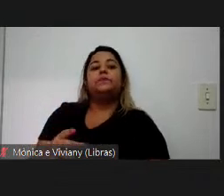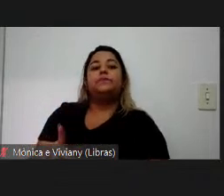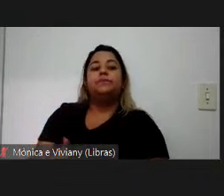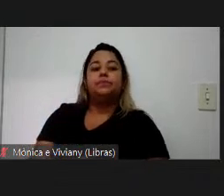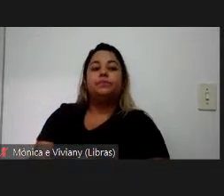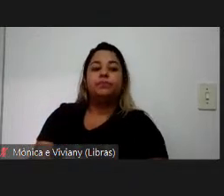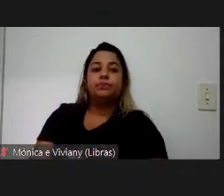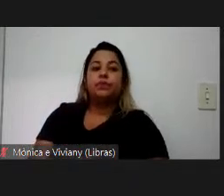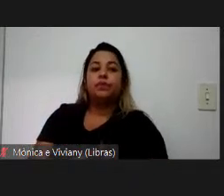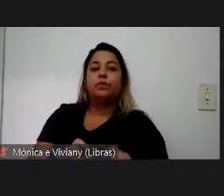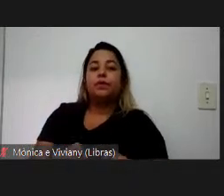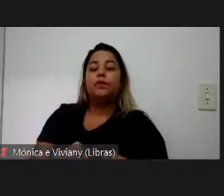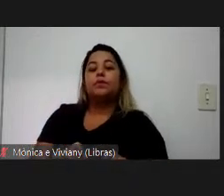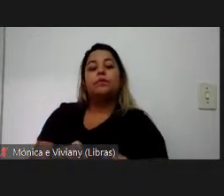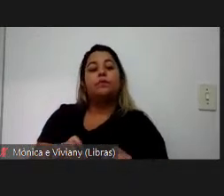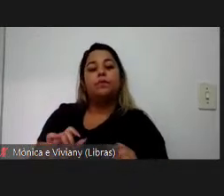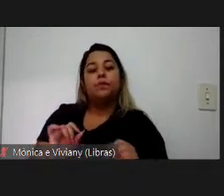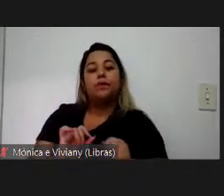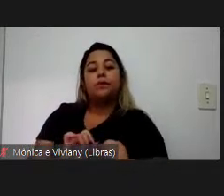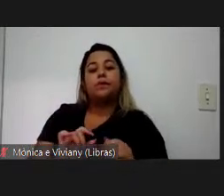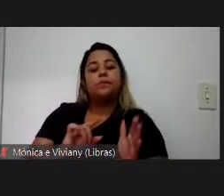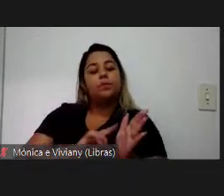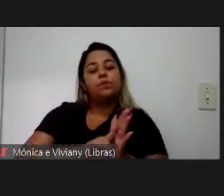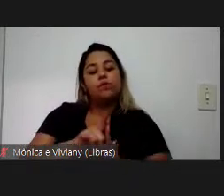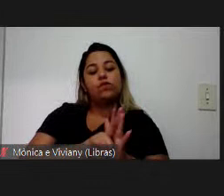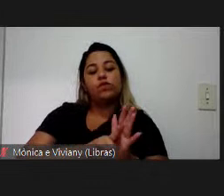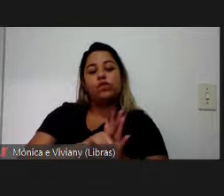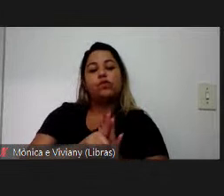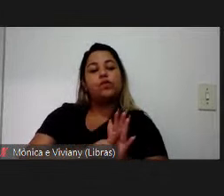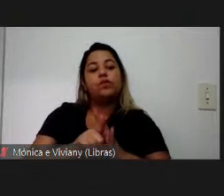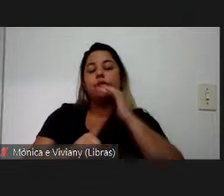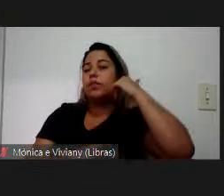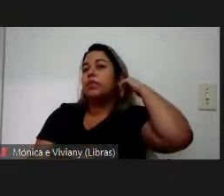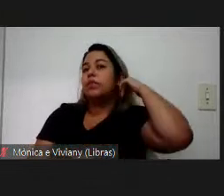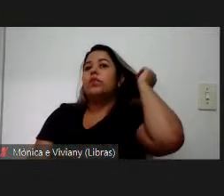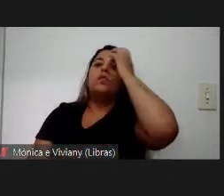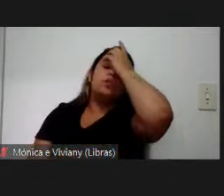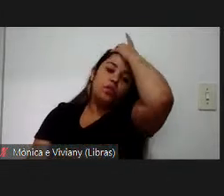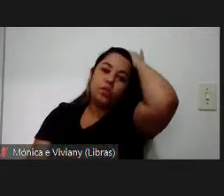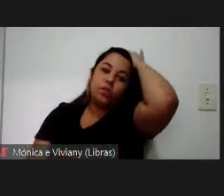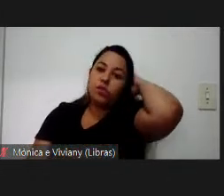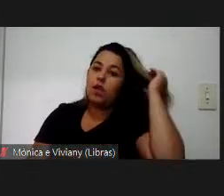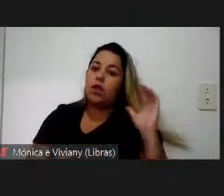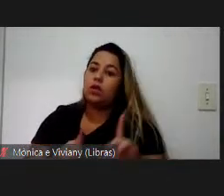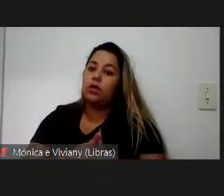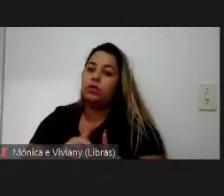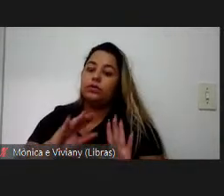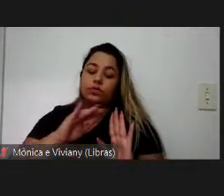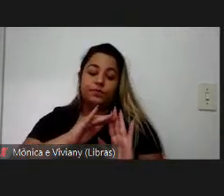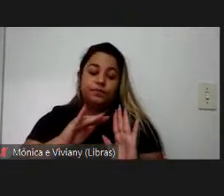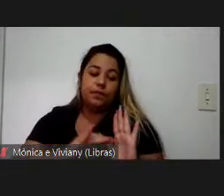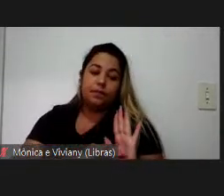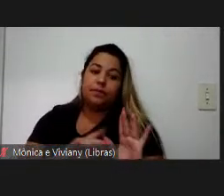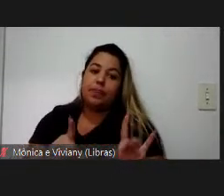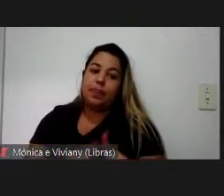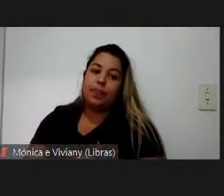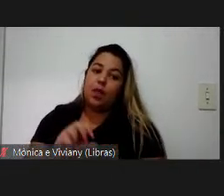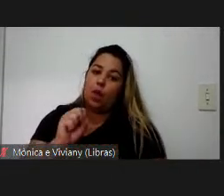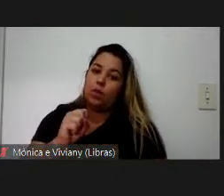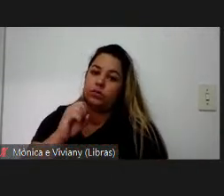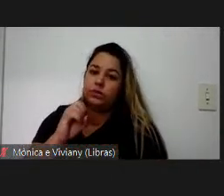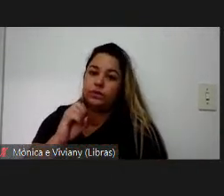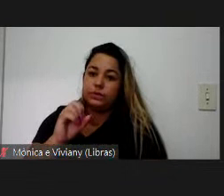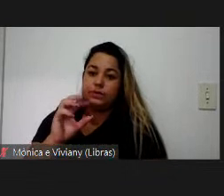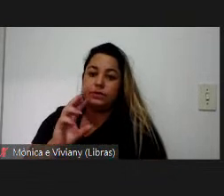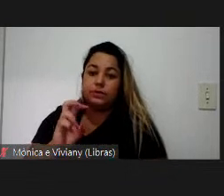suggestions and recommendations. So all of that were summarized, analyzed, make the